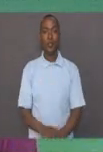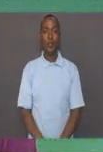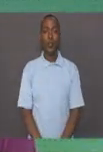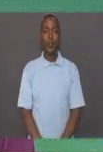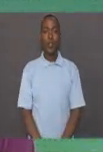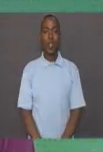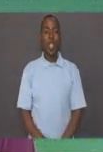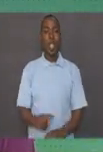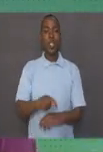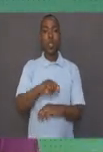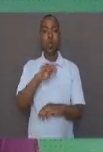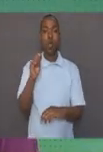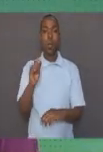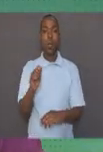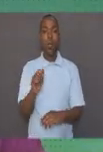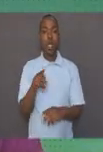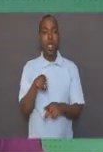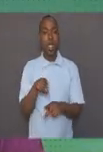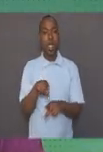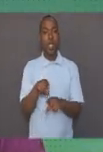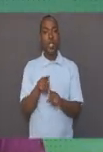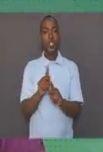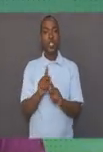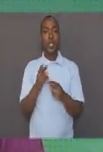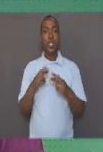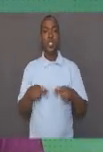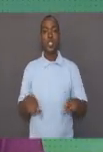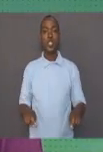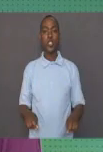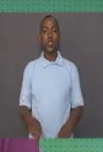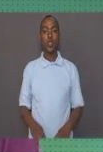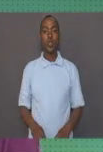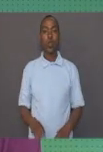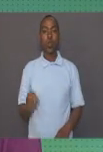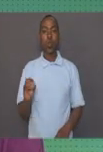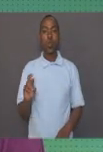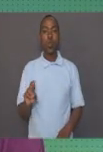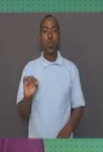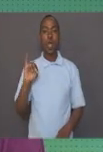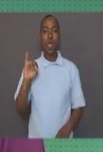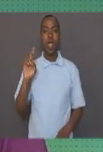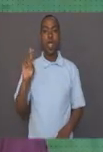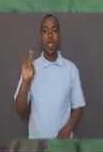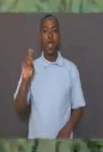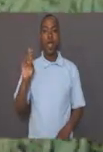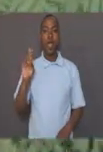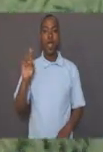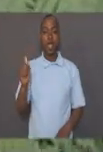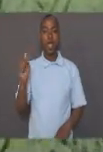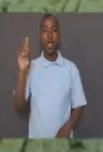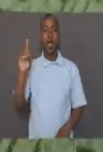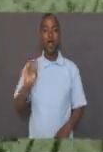The Institute of Agricultural Research, or IAR,